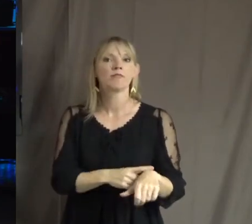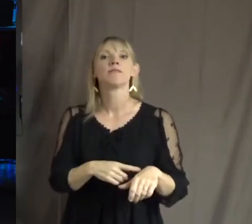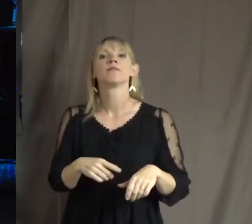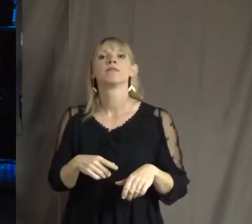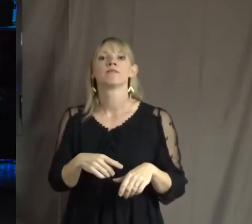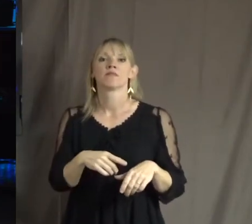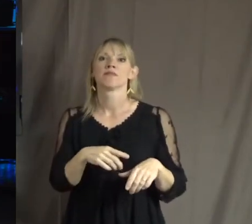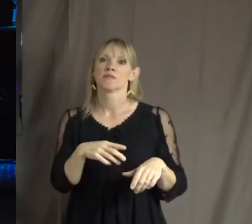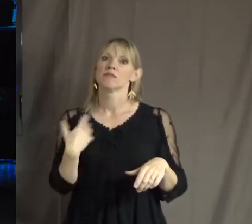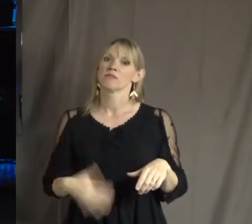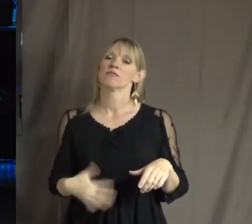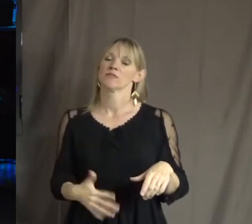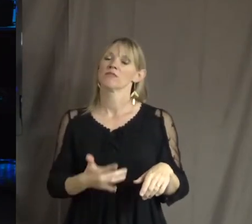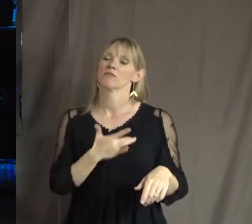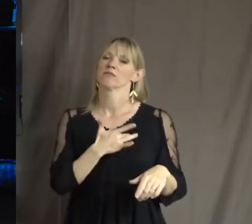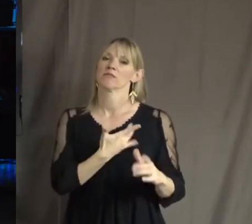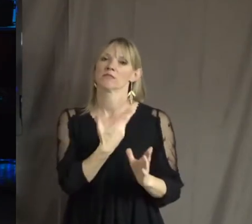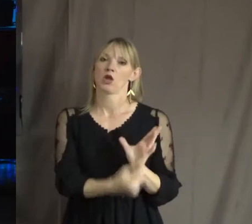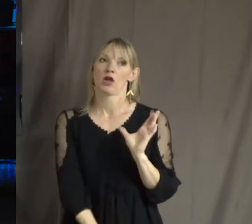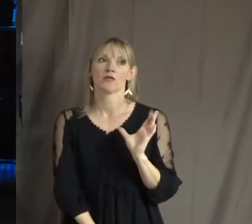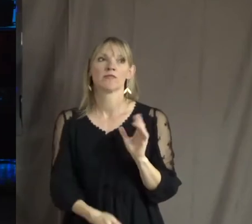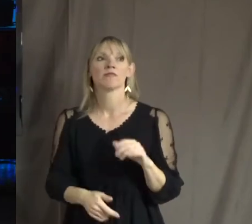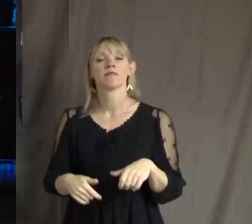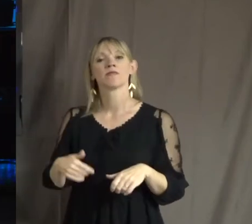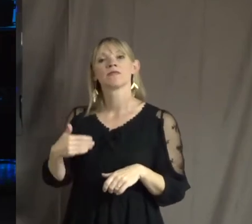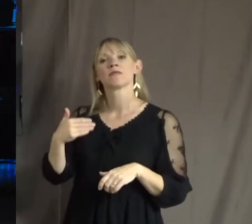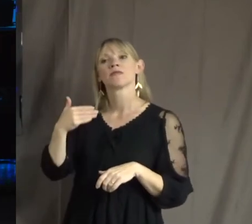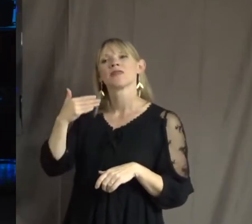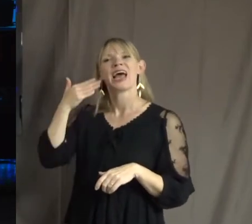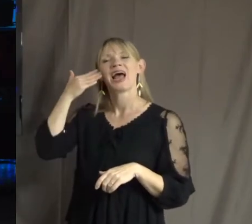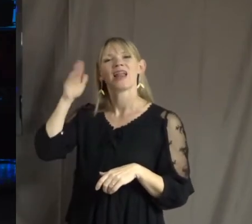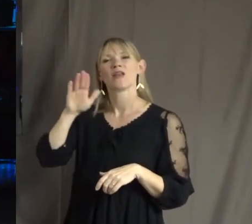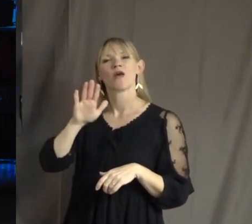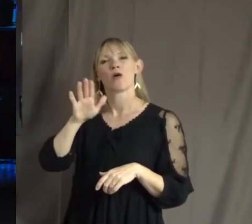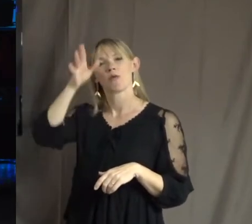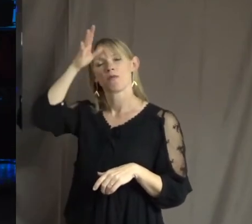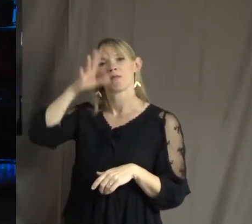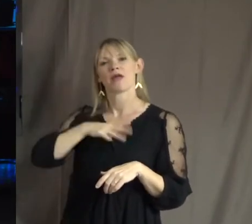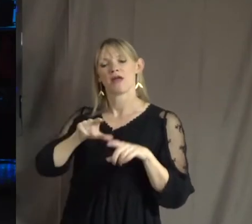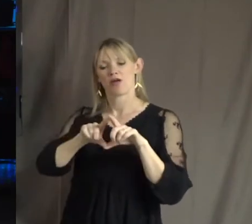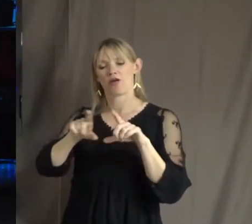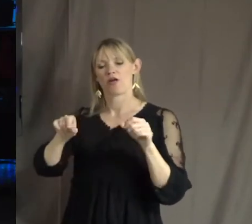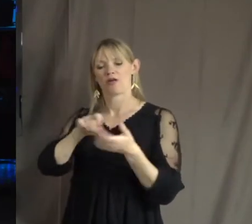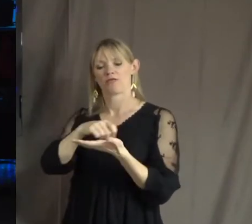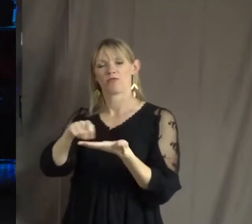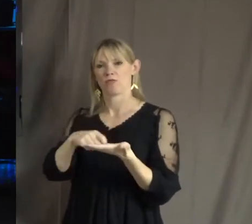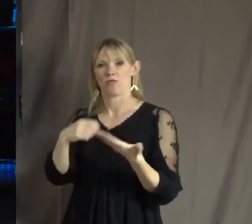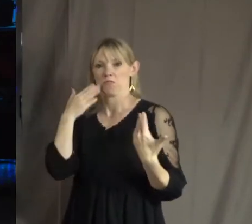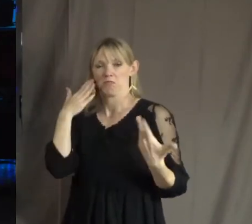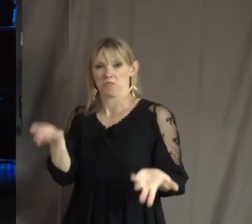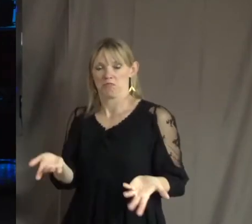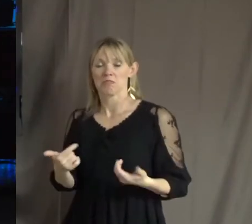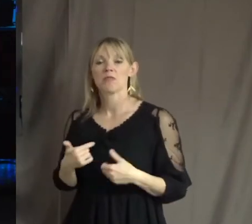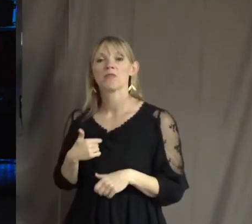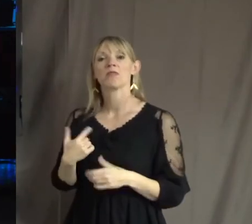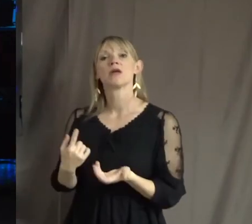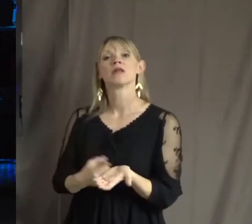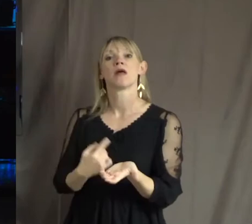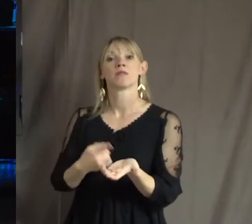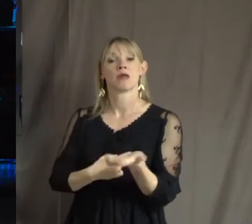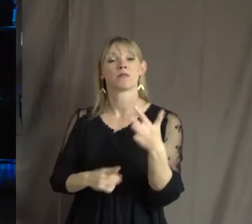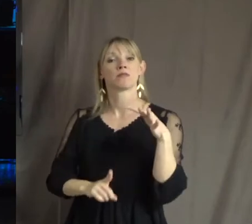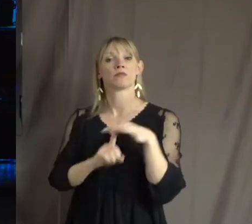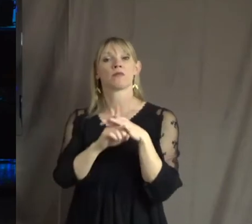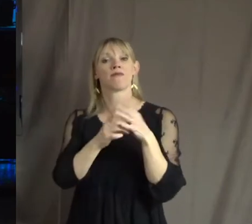this gentleman. I wasn't sure exactly what he'd put on his little card. And sometimes these manifest